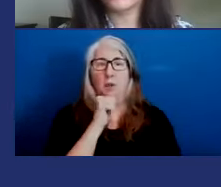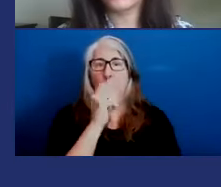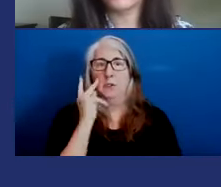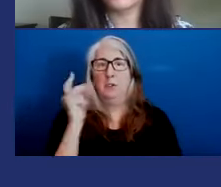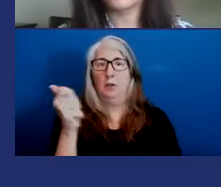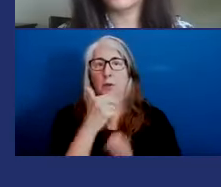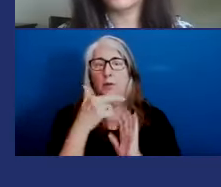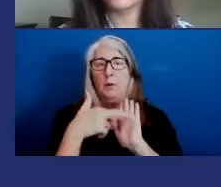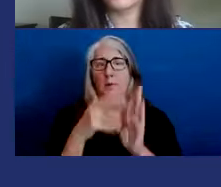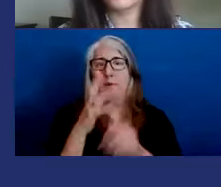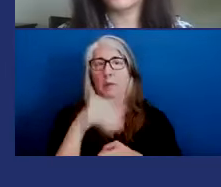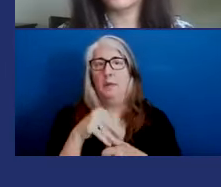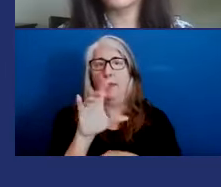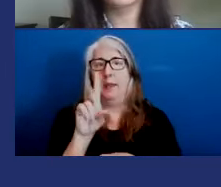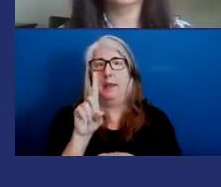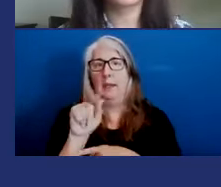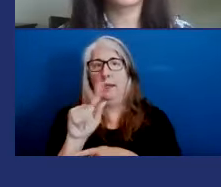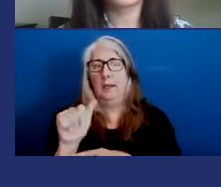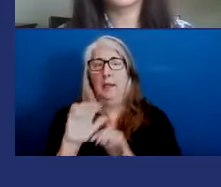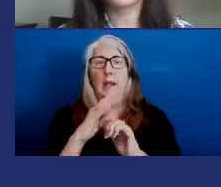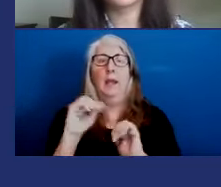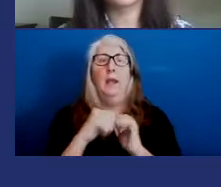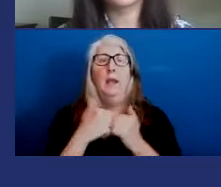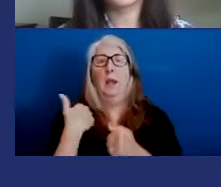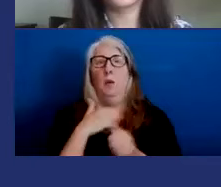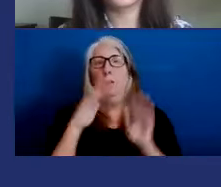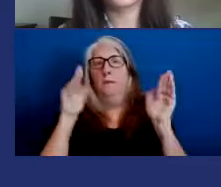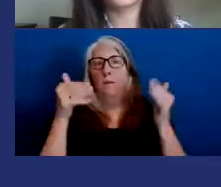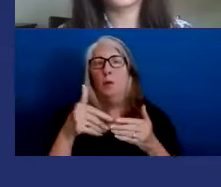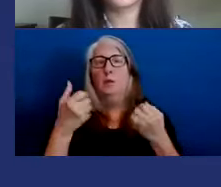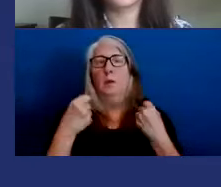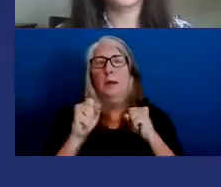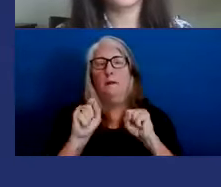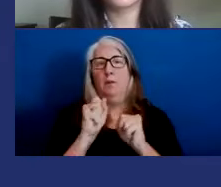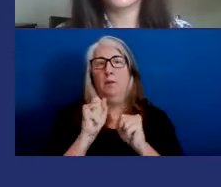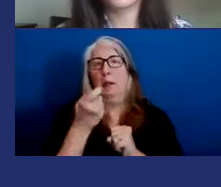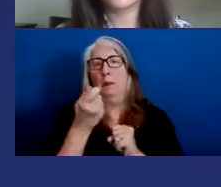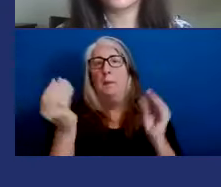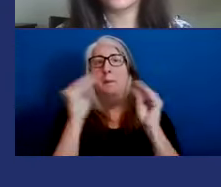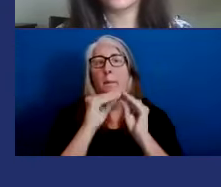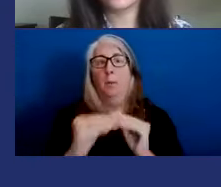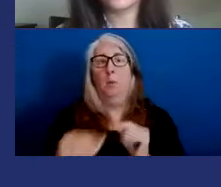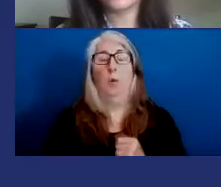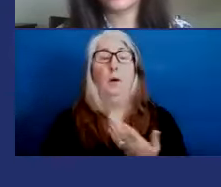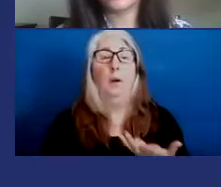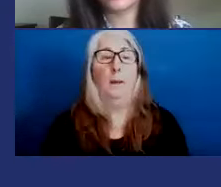represented in the data. And then how do we focus those efforts a little bit more?